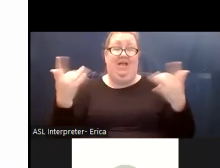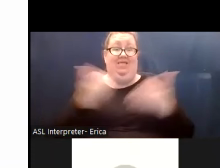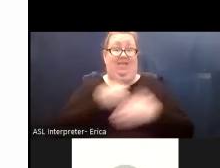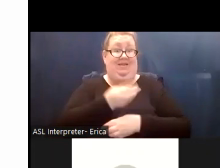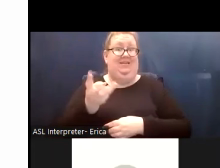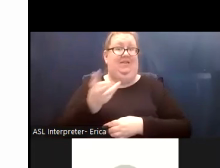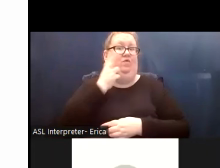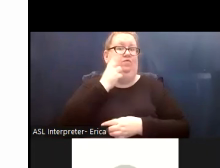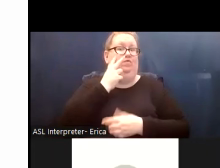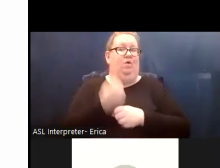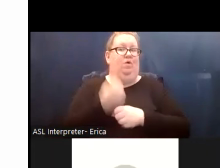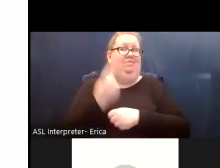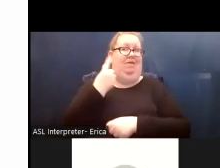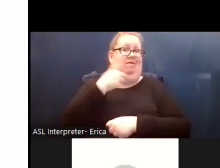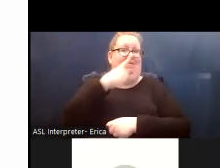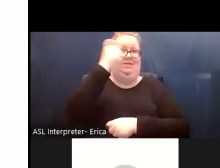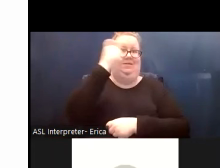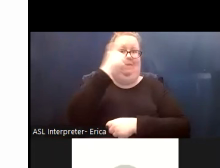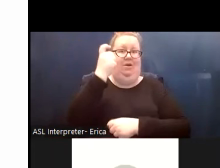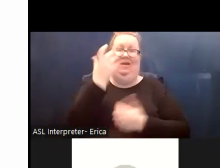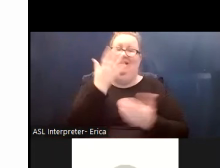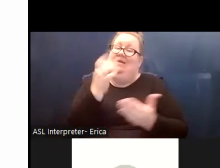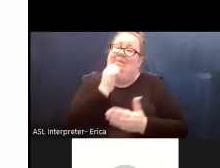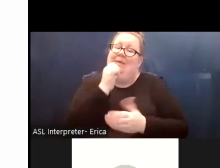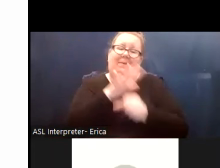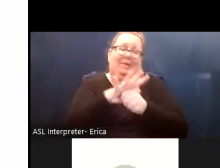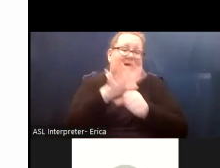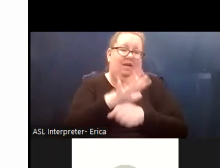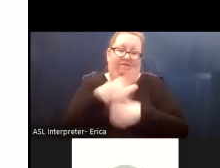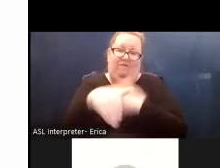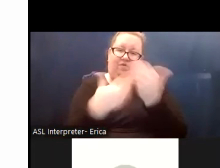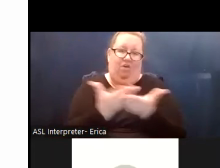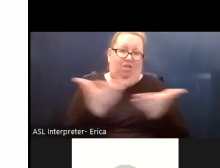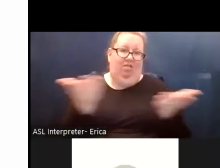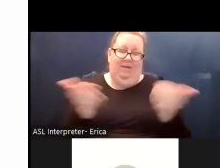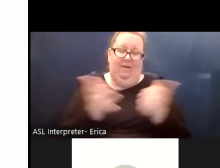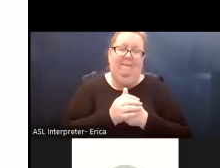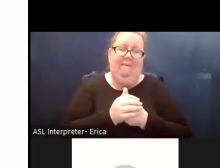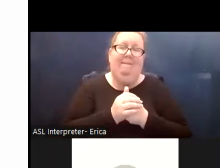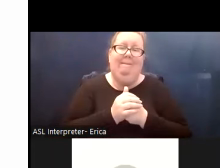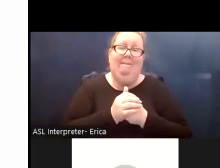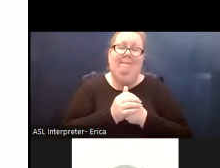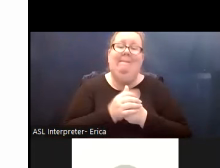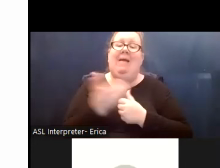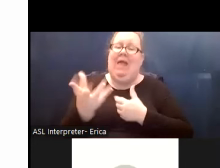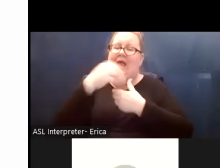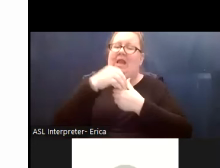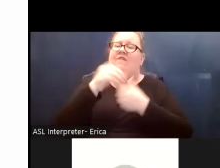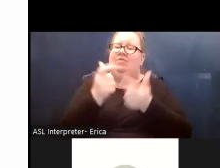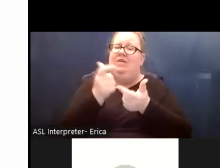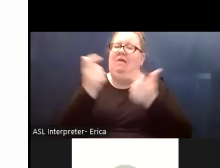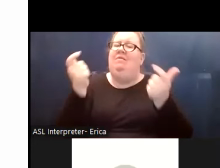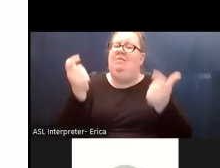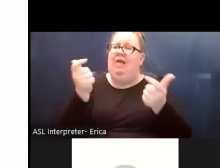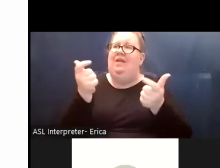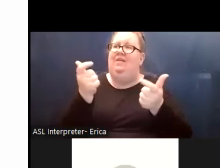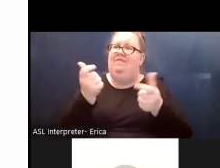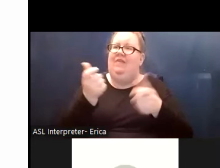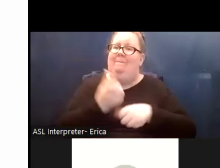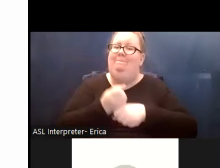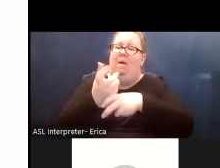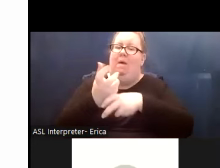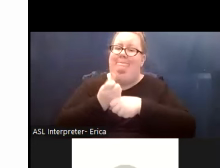last summer, may not be enough overall, and it involves a lot of pumping